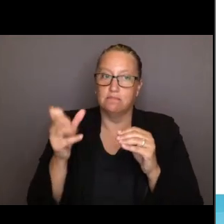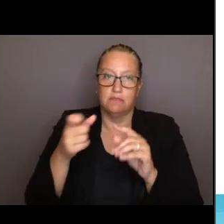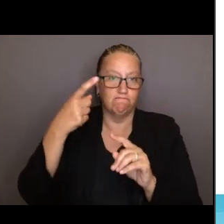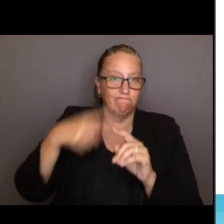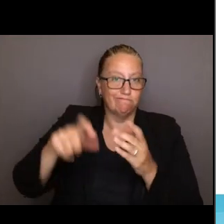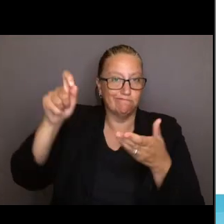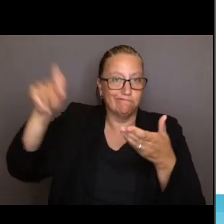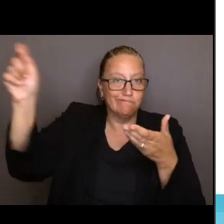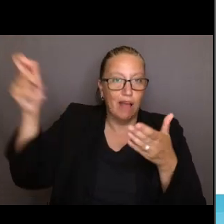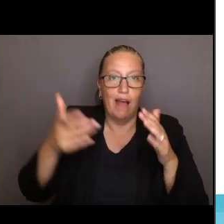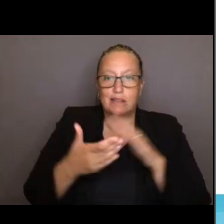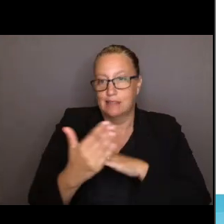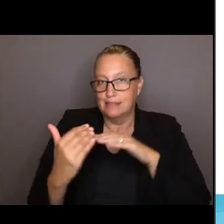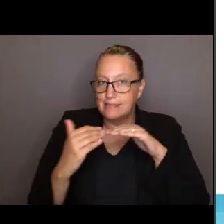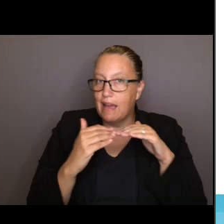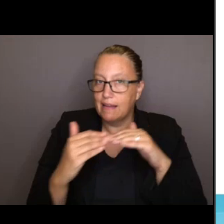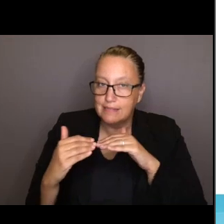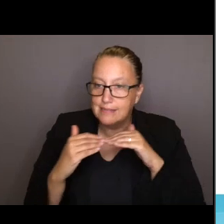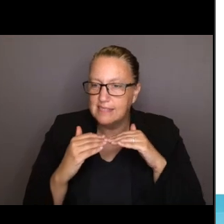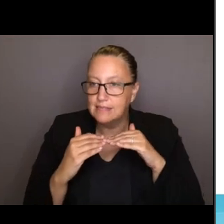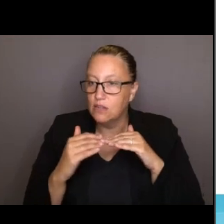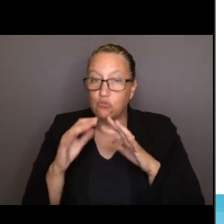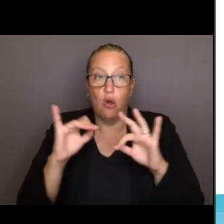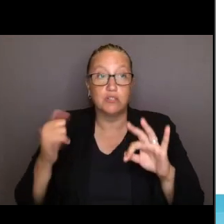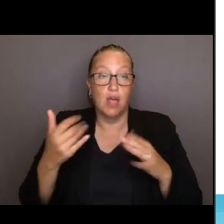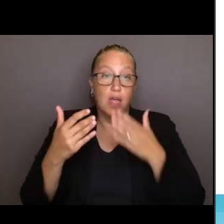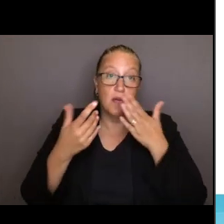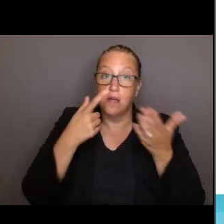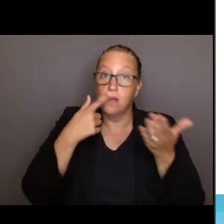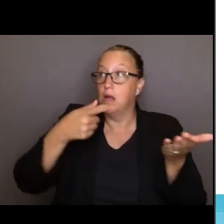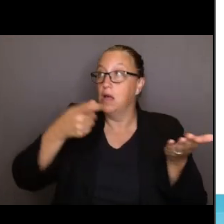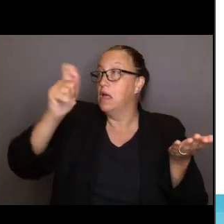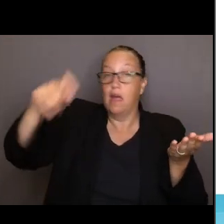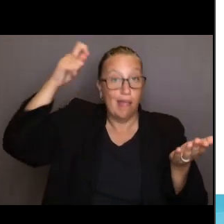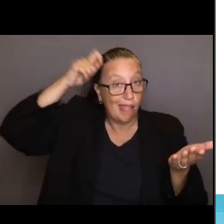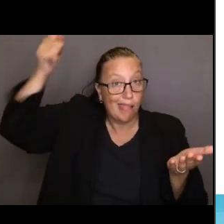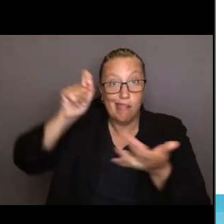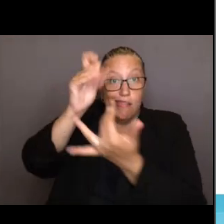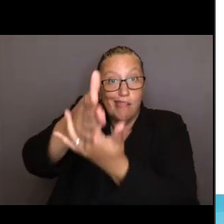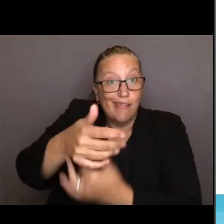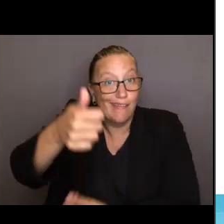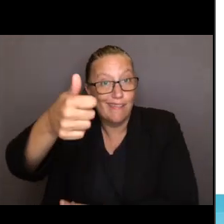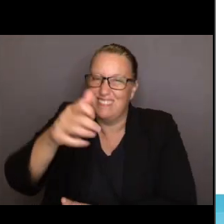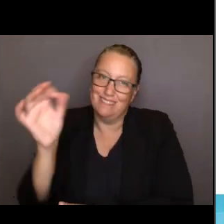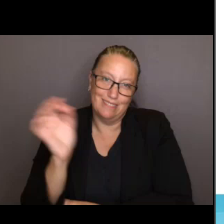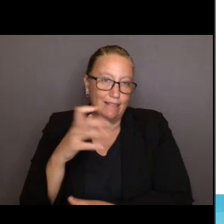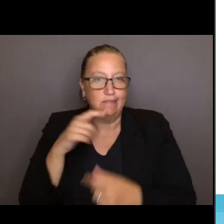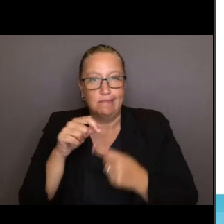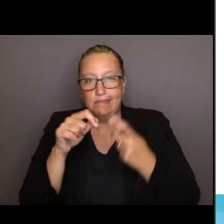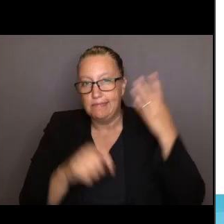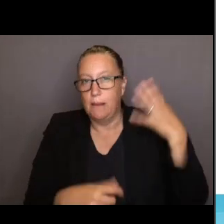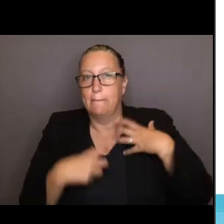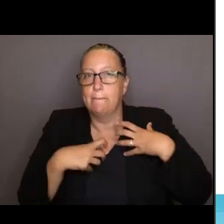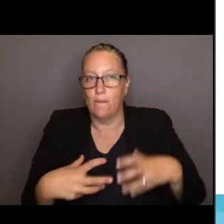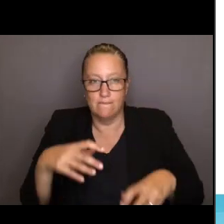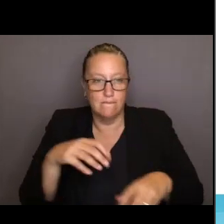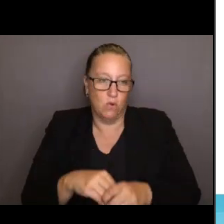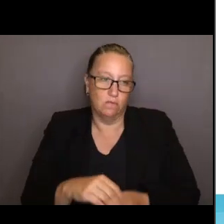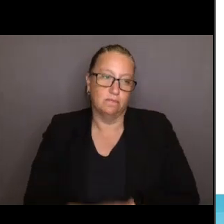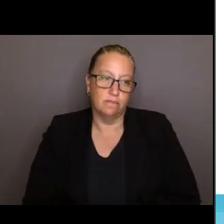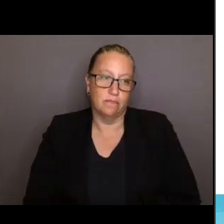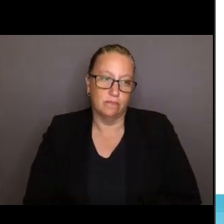meet standards. It's not just a matter of plucking a hair and sending it off. There's a lot more to it.